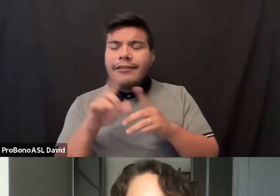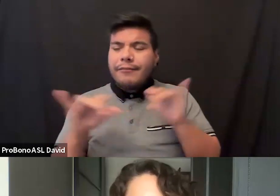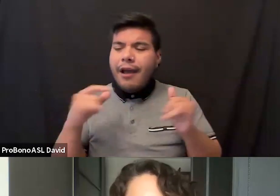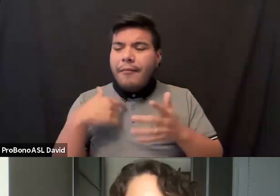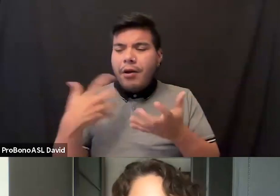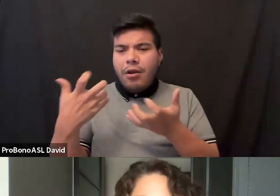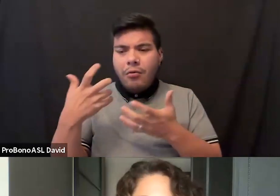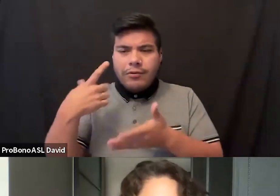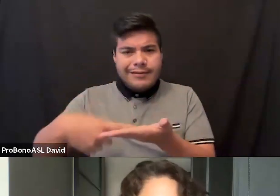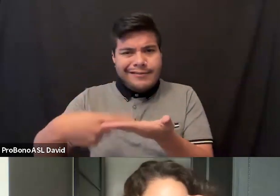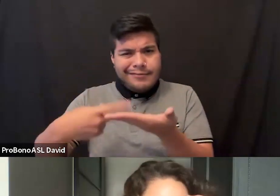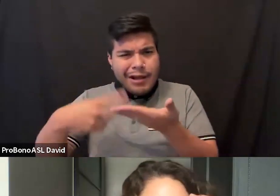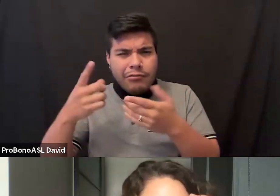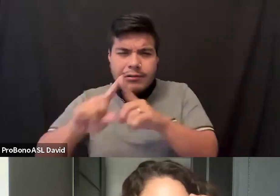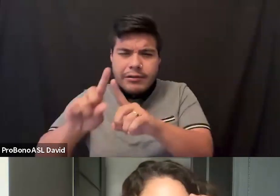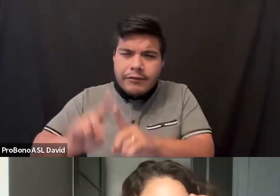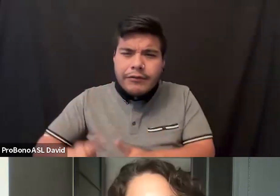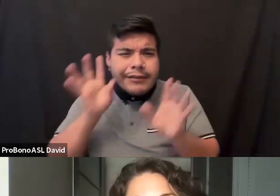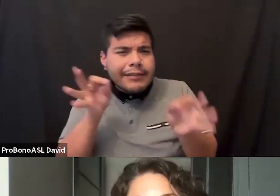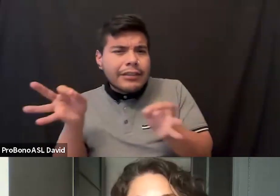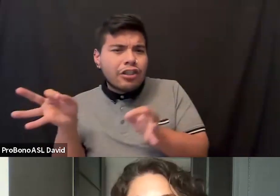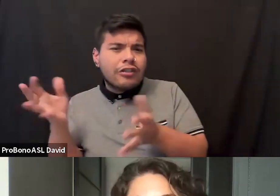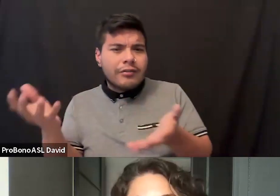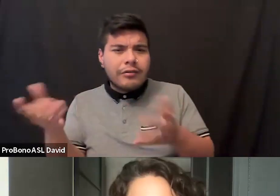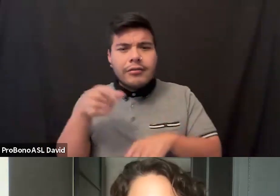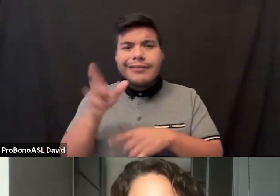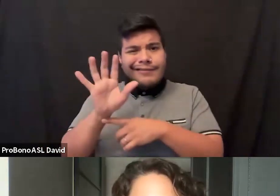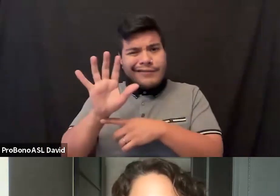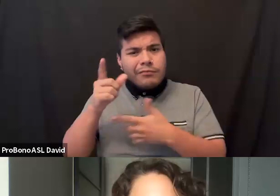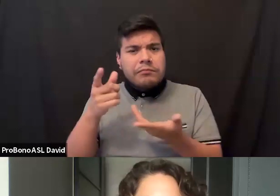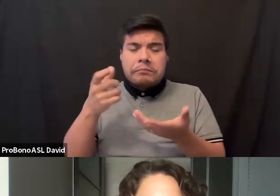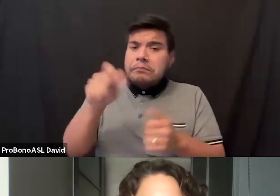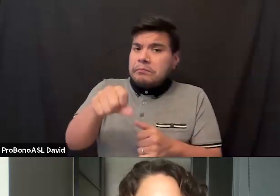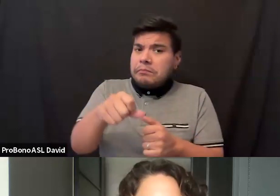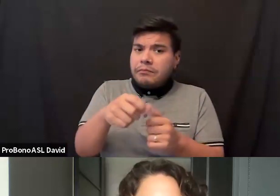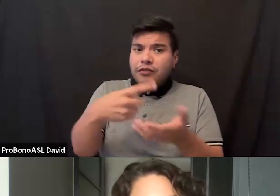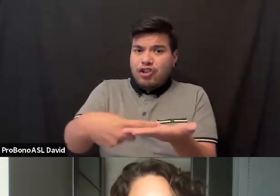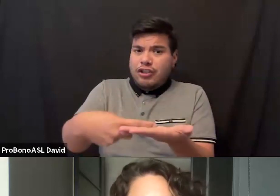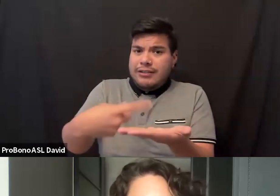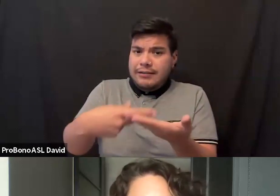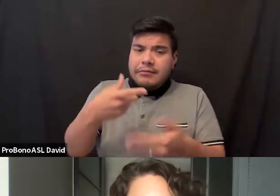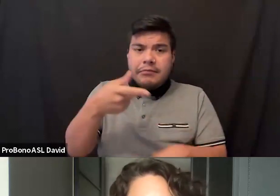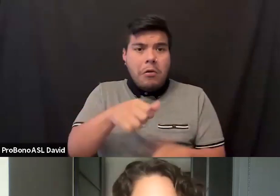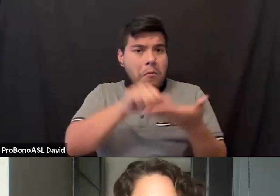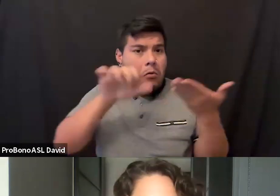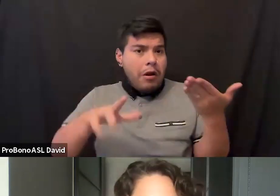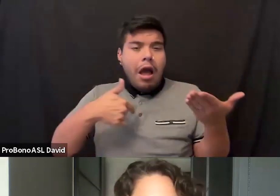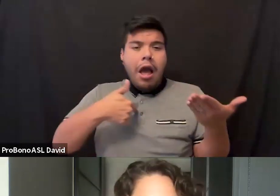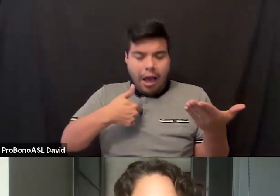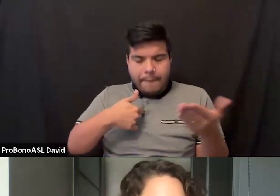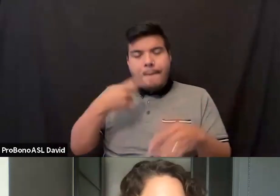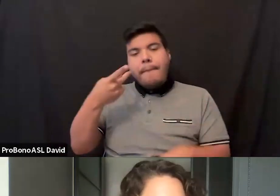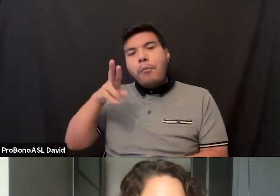different decisions. Now, of course, this is a film that talks about abortion. I'm a pro-choice person,